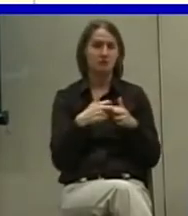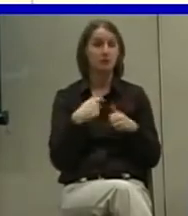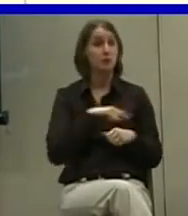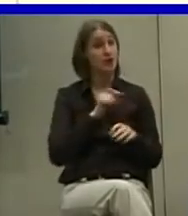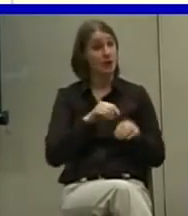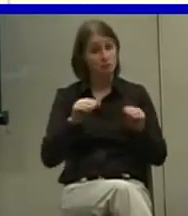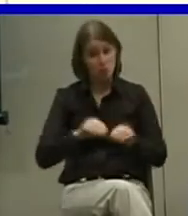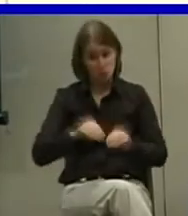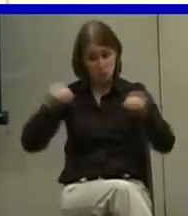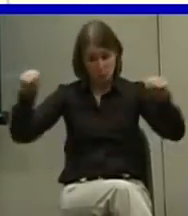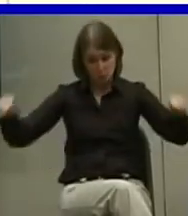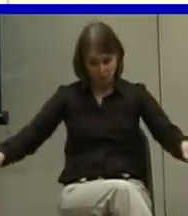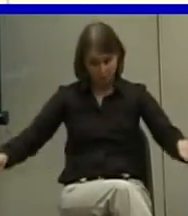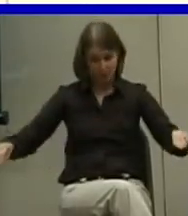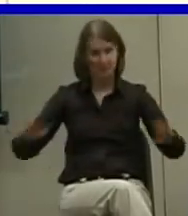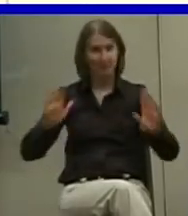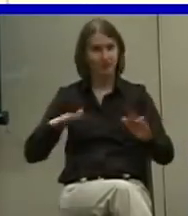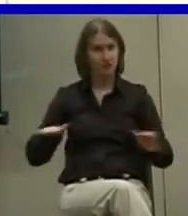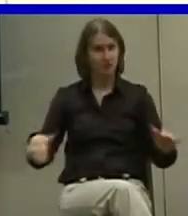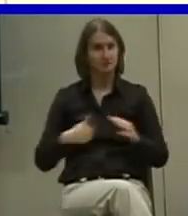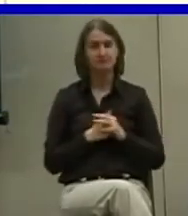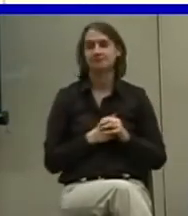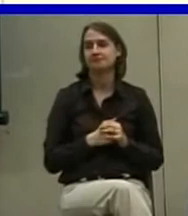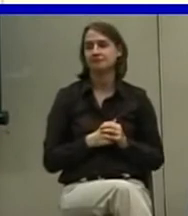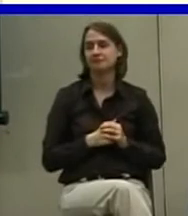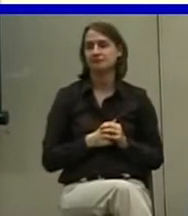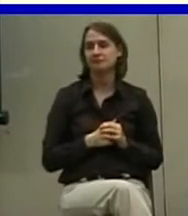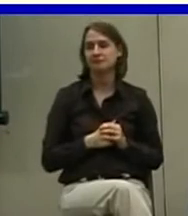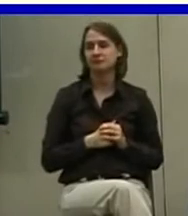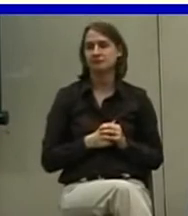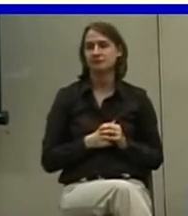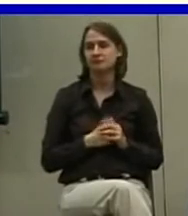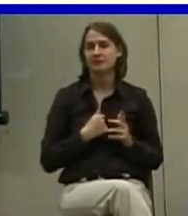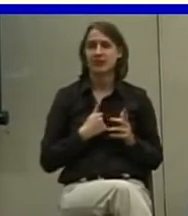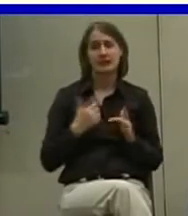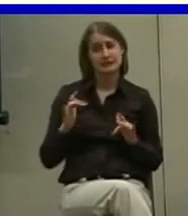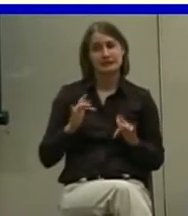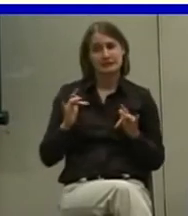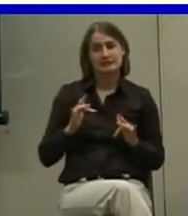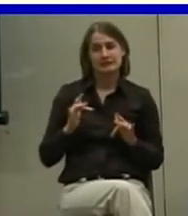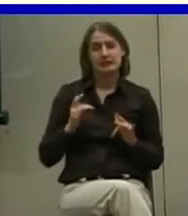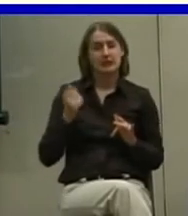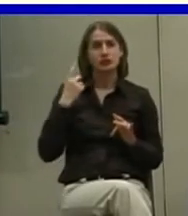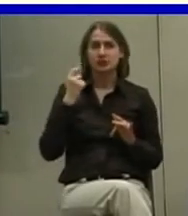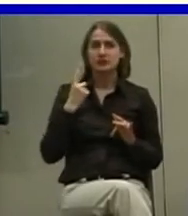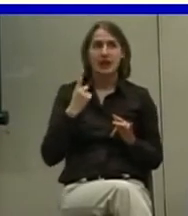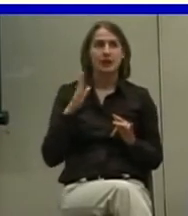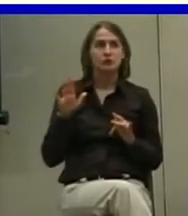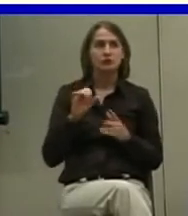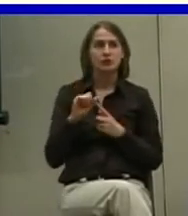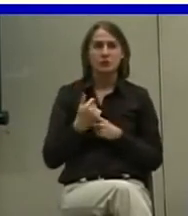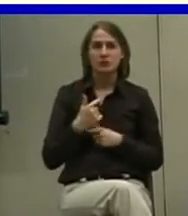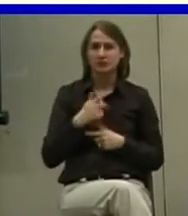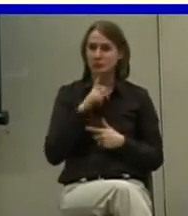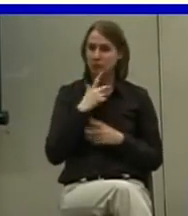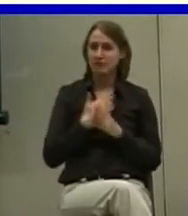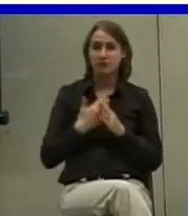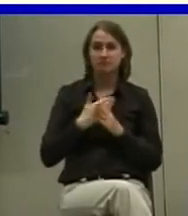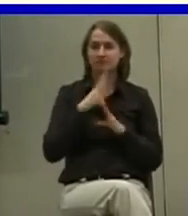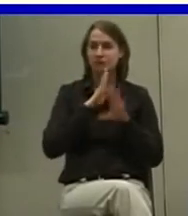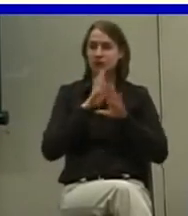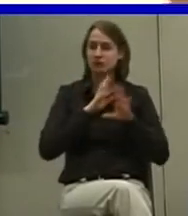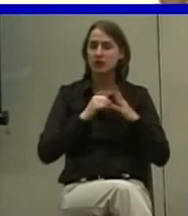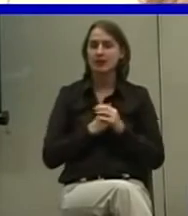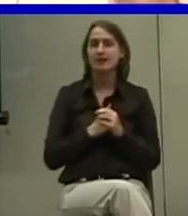these kids. So, yeah, I empathize with you. I've had these kind of kids, and yeah, they can really take their toll. Here's some things I've